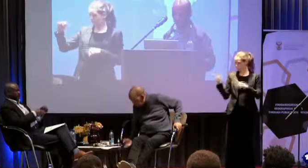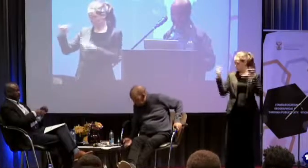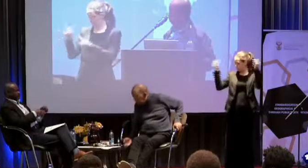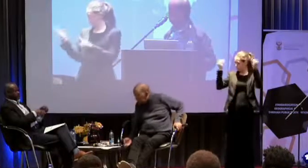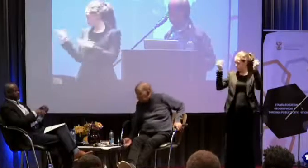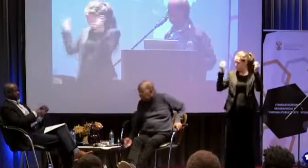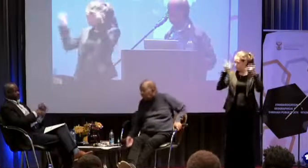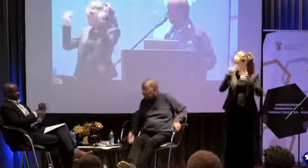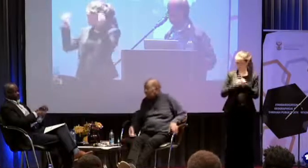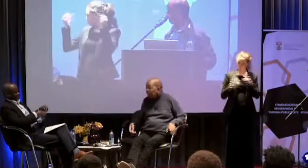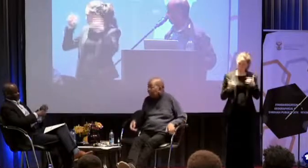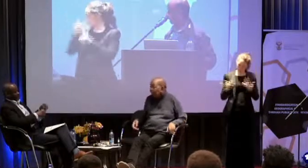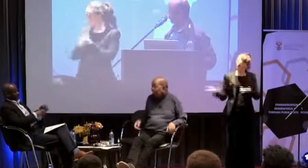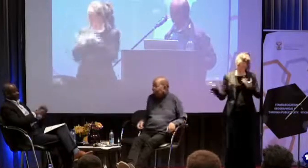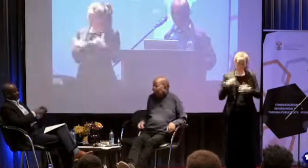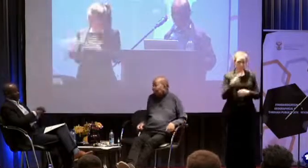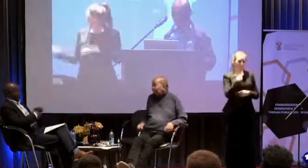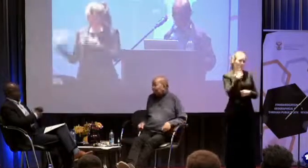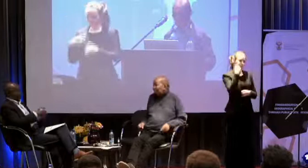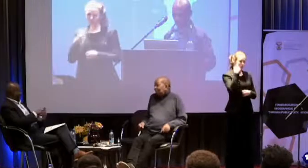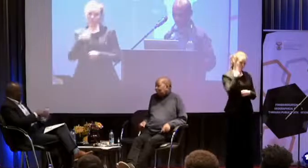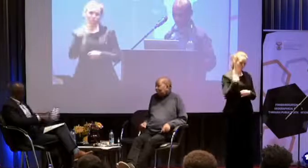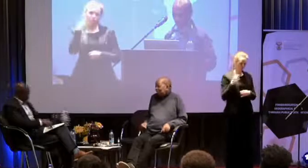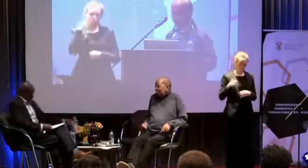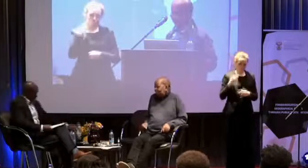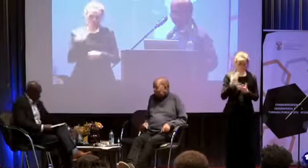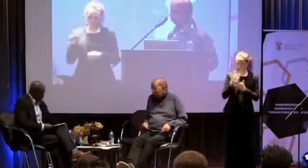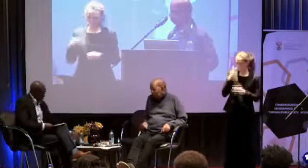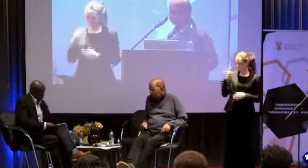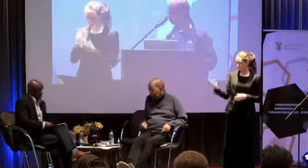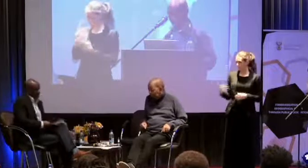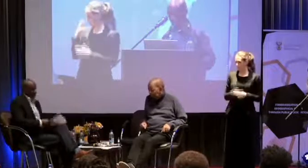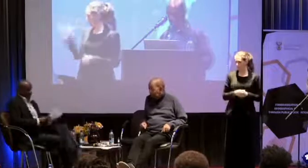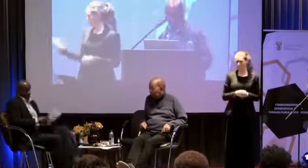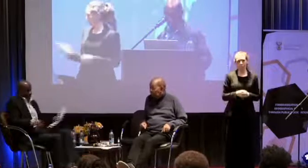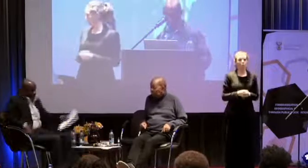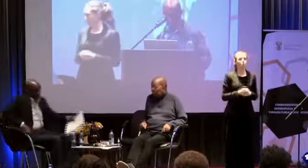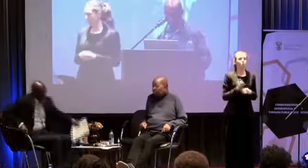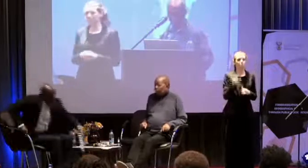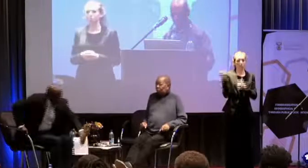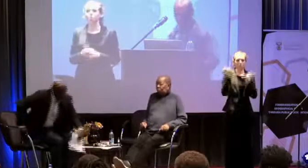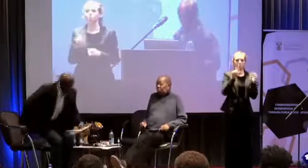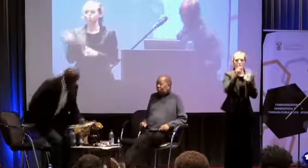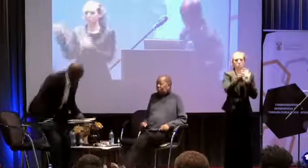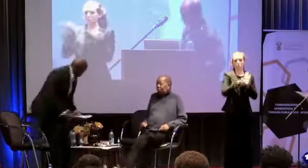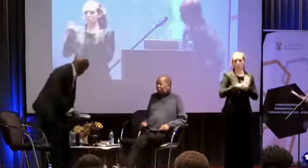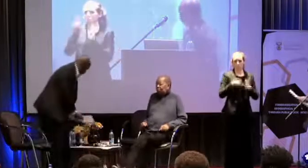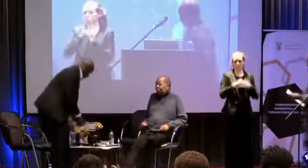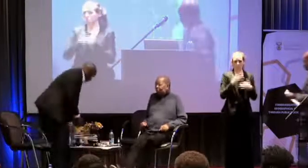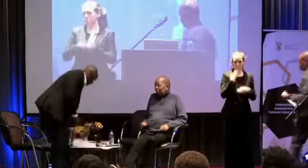eh? I can see you are very popular. Back to the podium, thank you, sir.